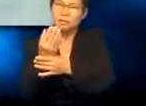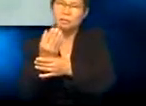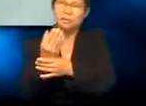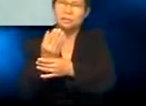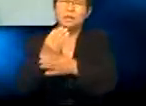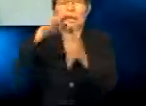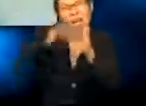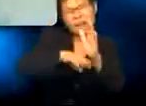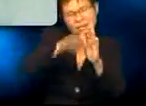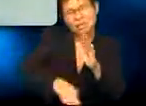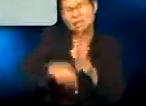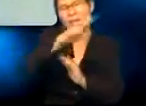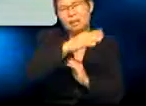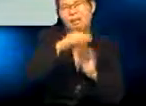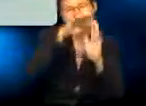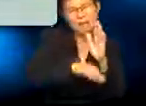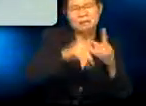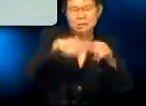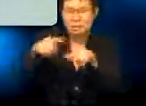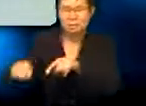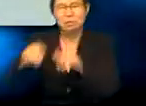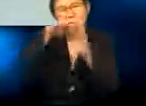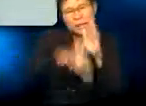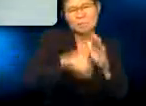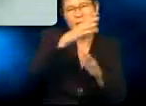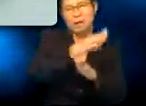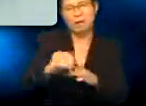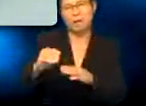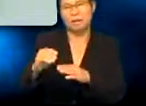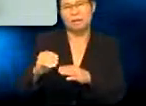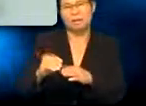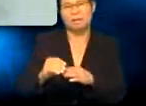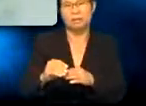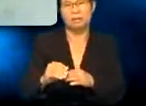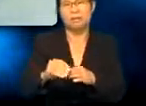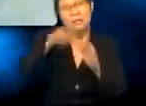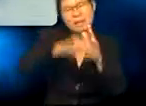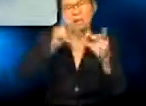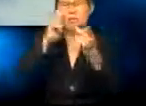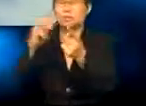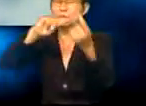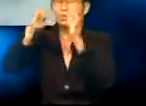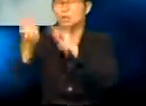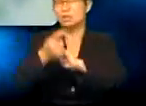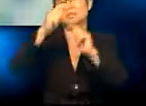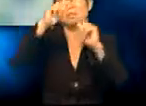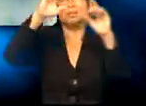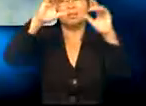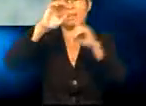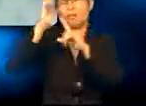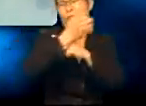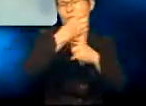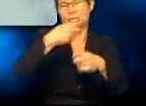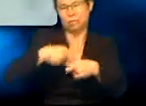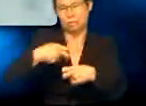lesser variety, and hence this makes them less adaptable to changes in the environment.